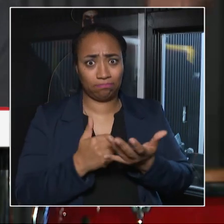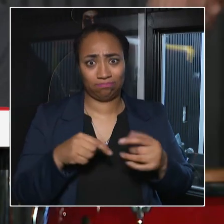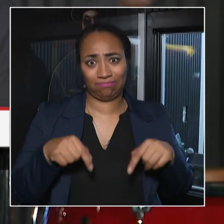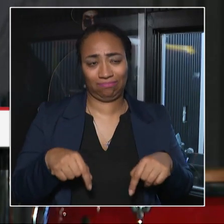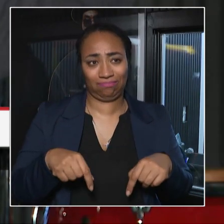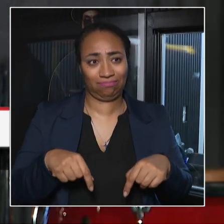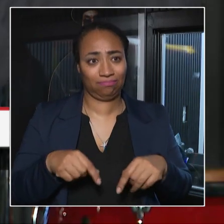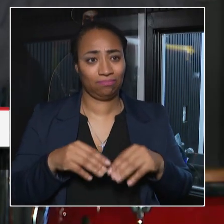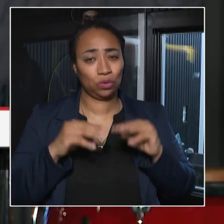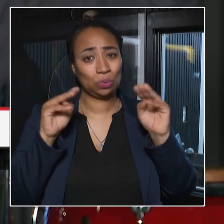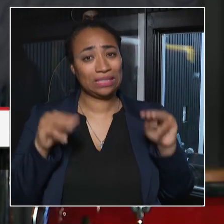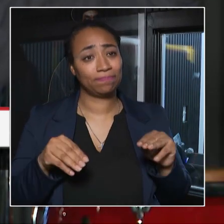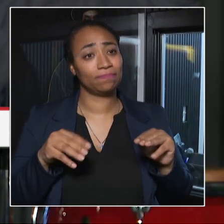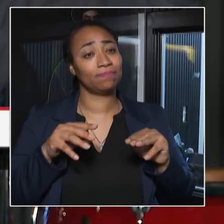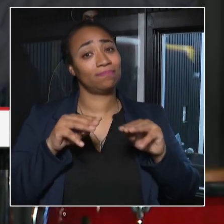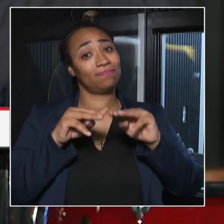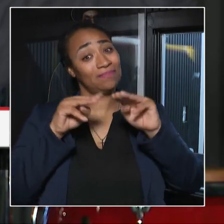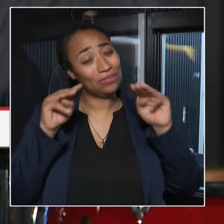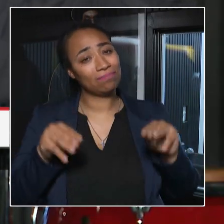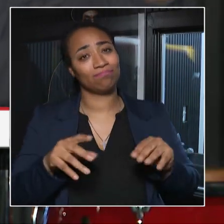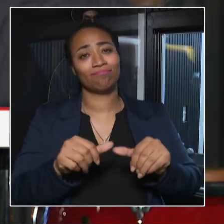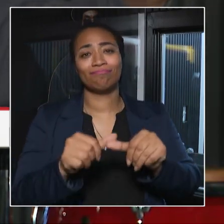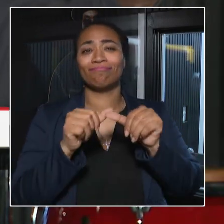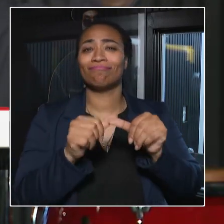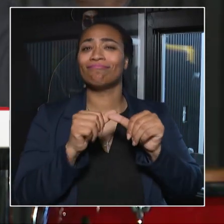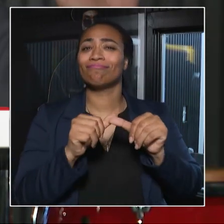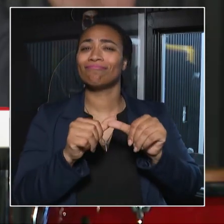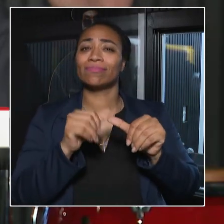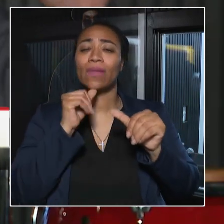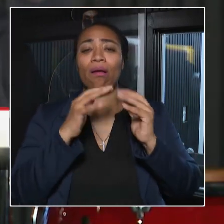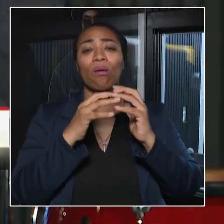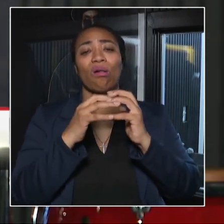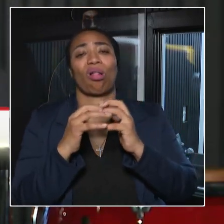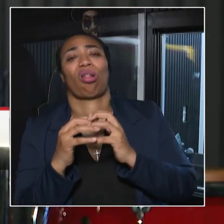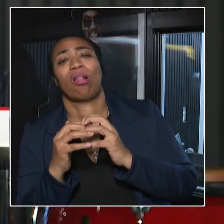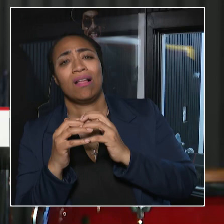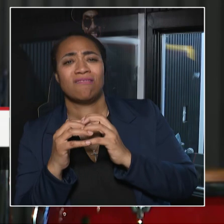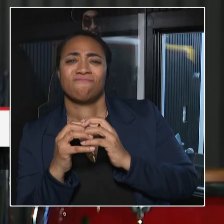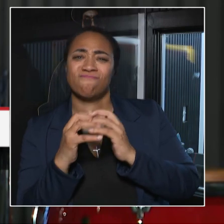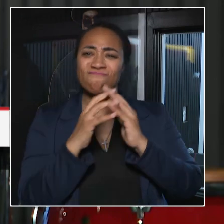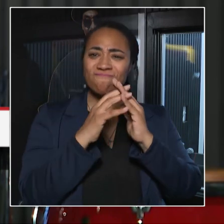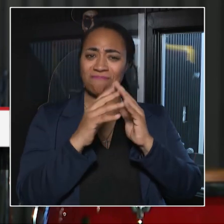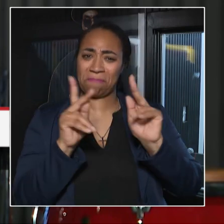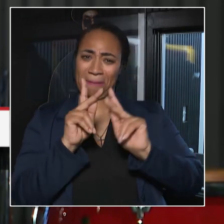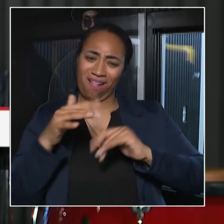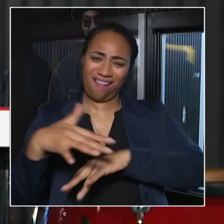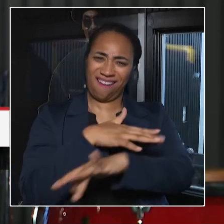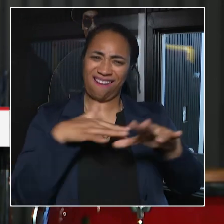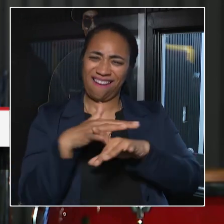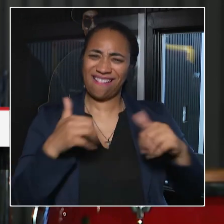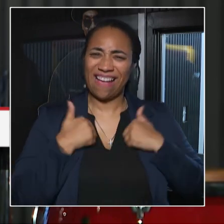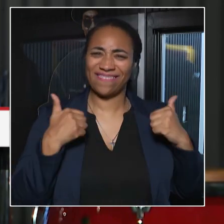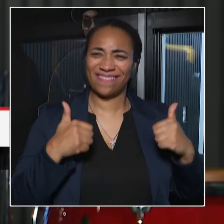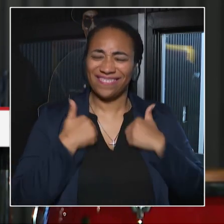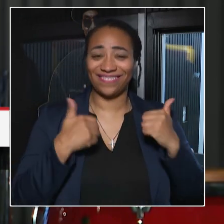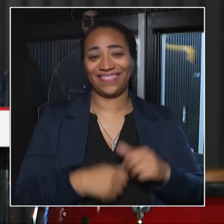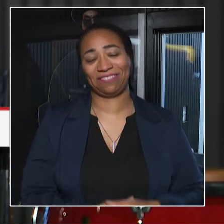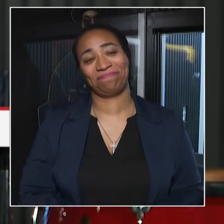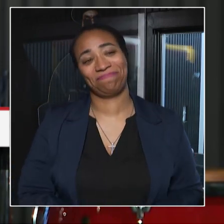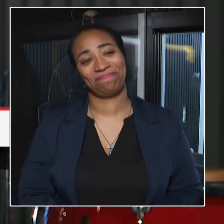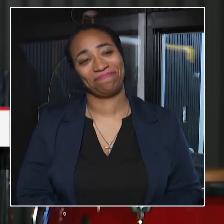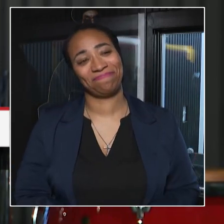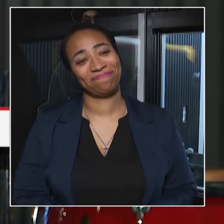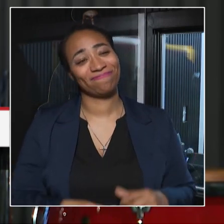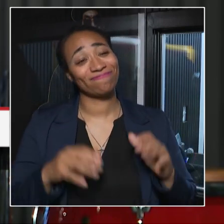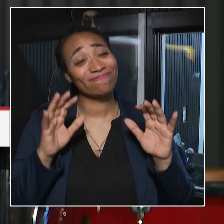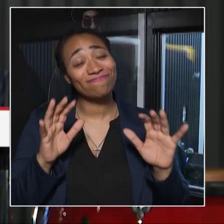community space for the people. And I just can't, I'm gonna close this. It's just almost overwhelming of all the people who reaching out to come